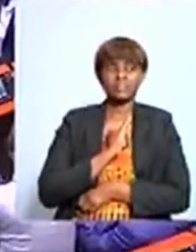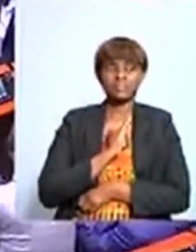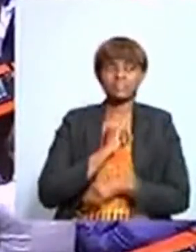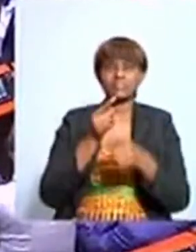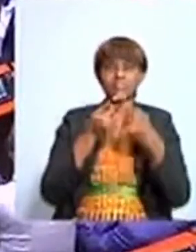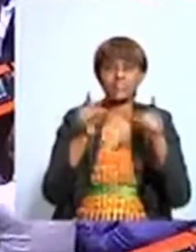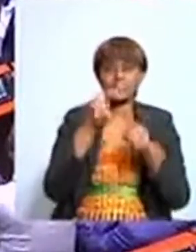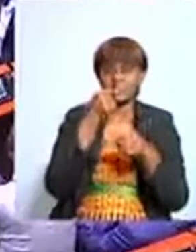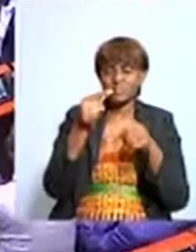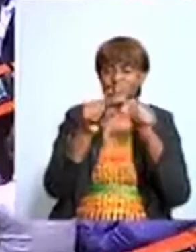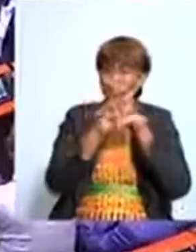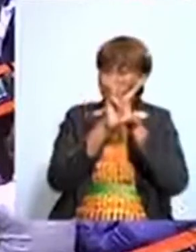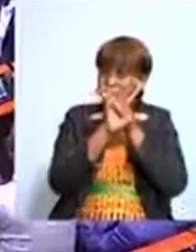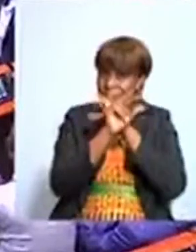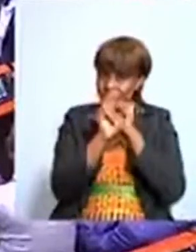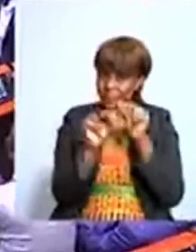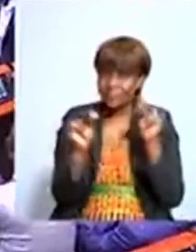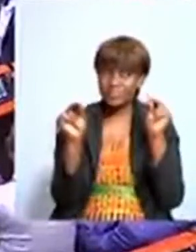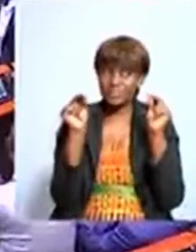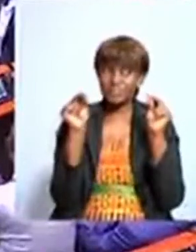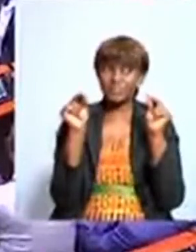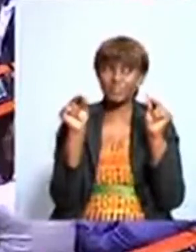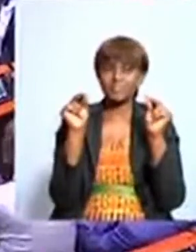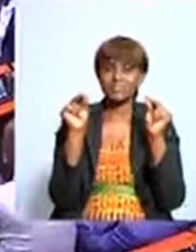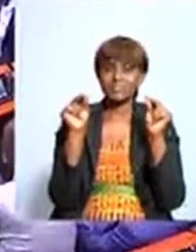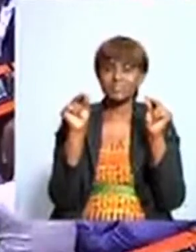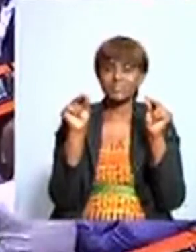Of the contrary say no.